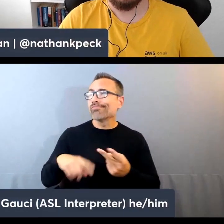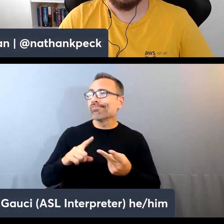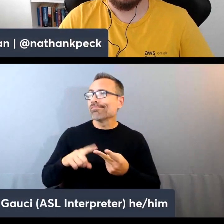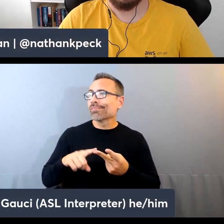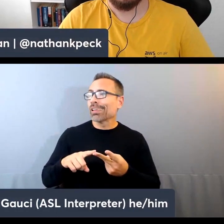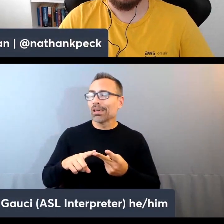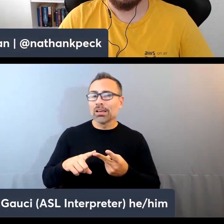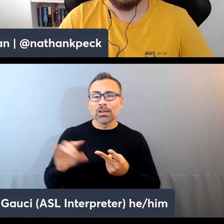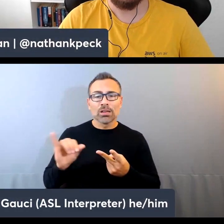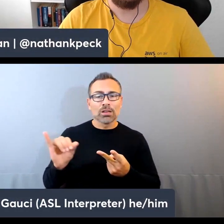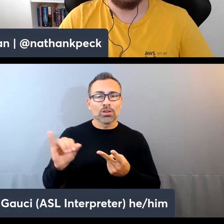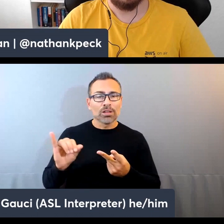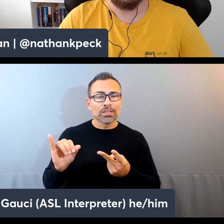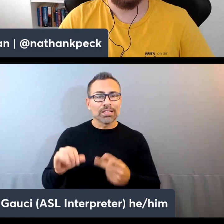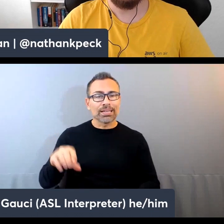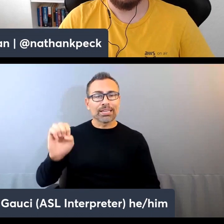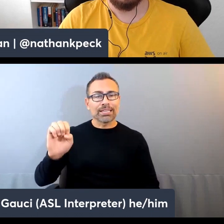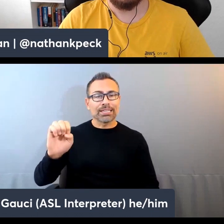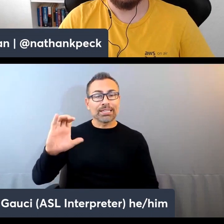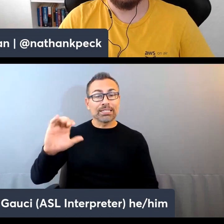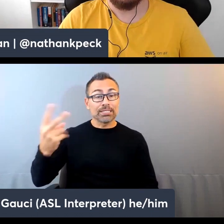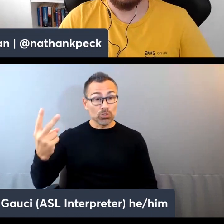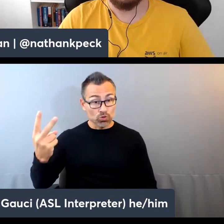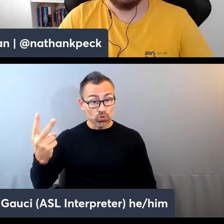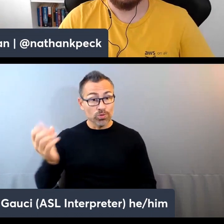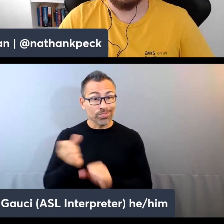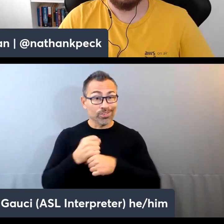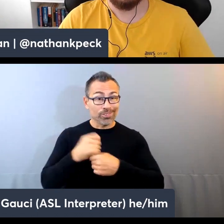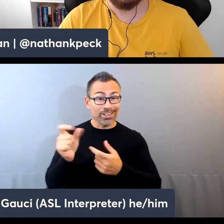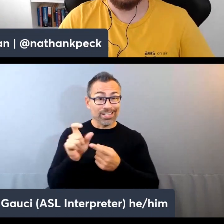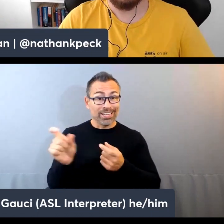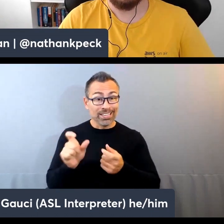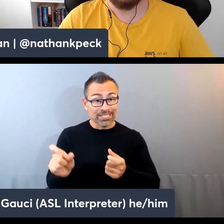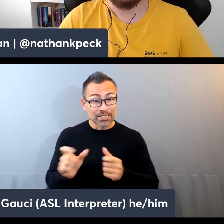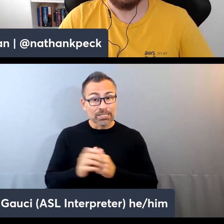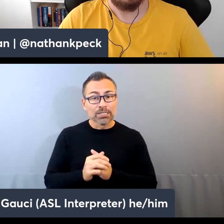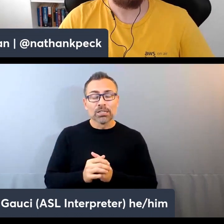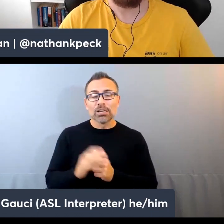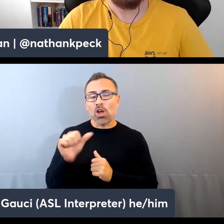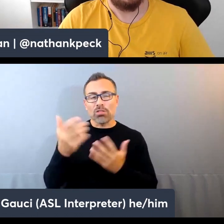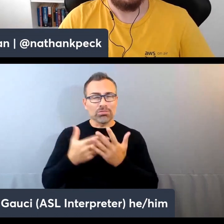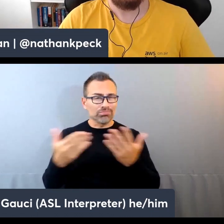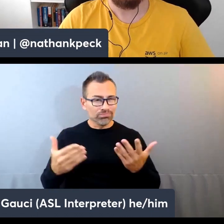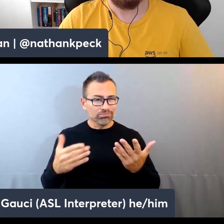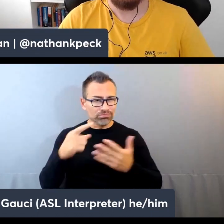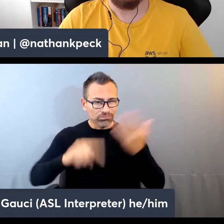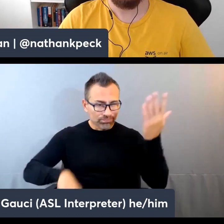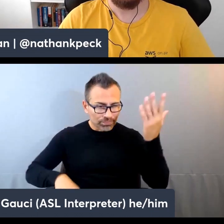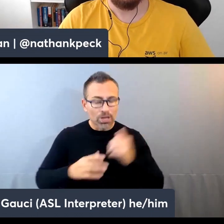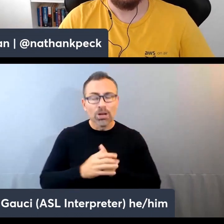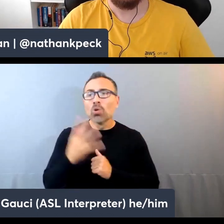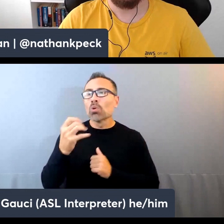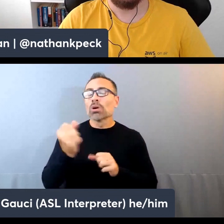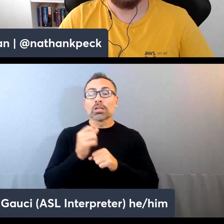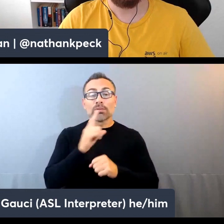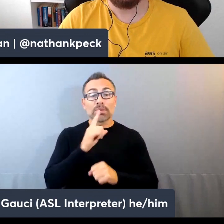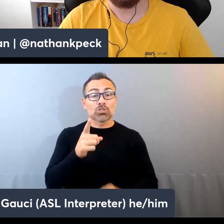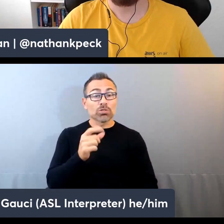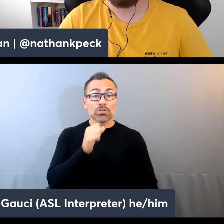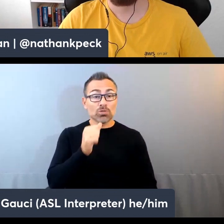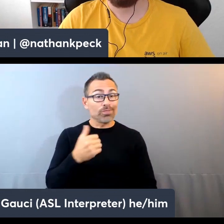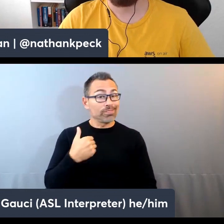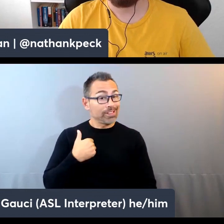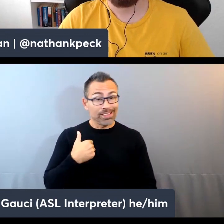such as EC2 is deprecating an instance type, etc. So we want to make sure that you don't have